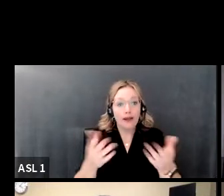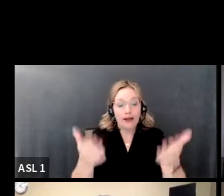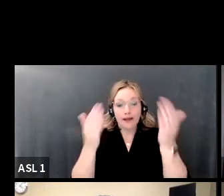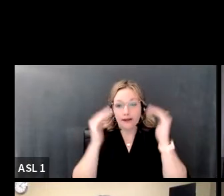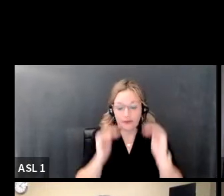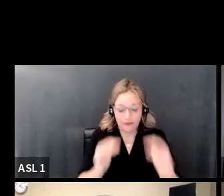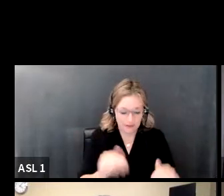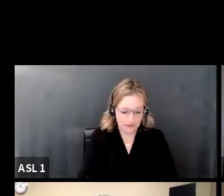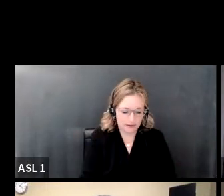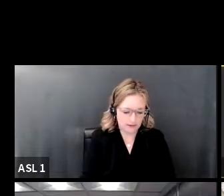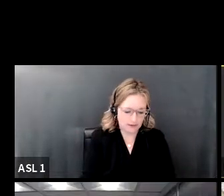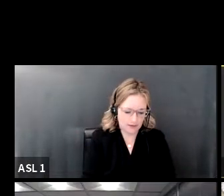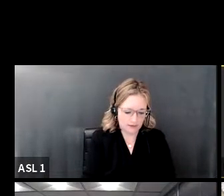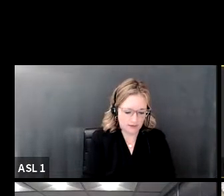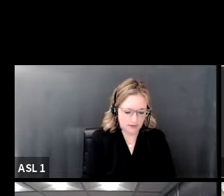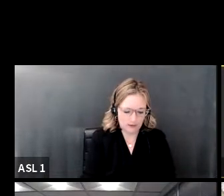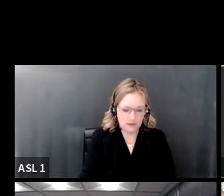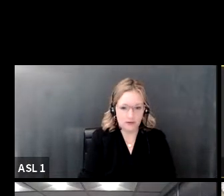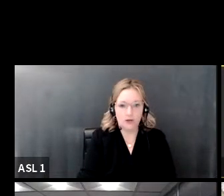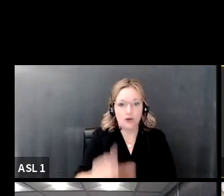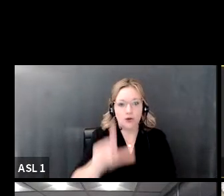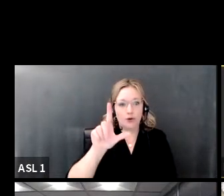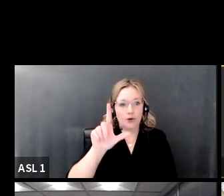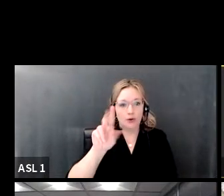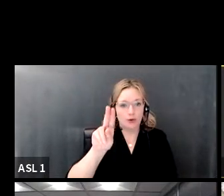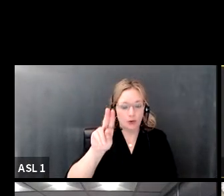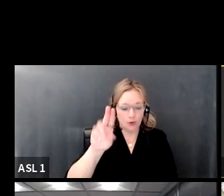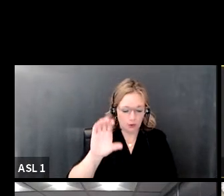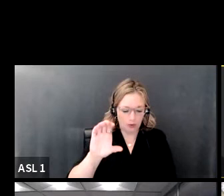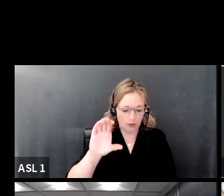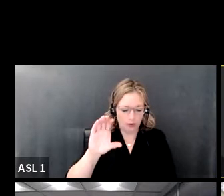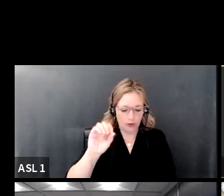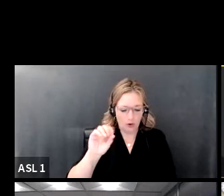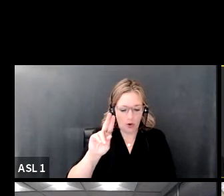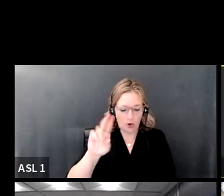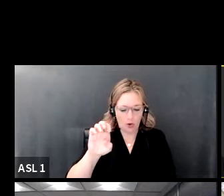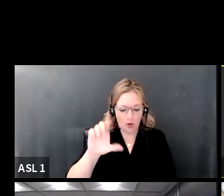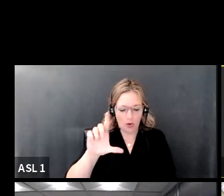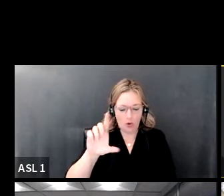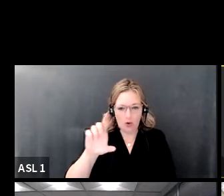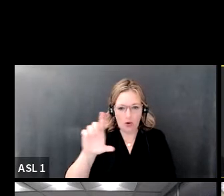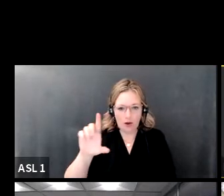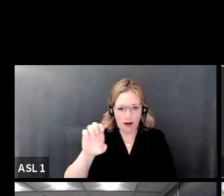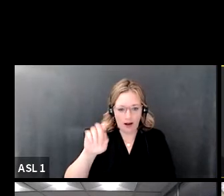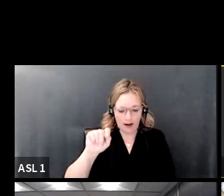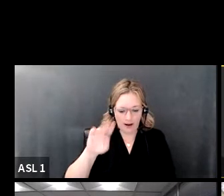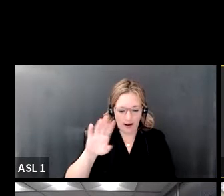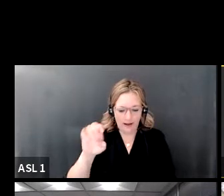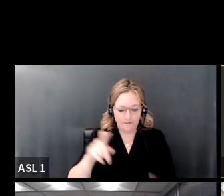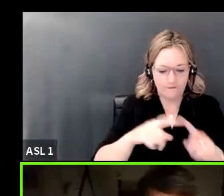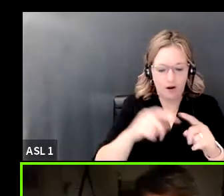uh luke willett of the orleans cumberland community resource center